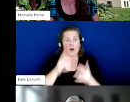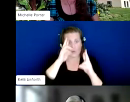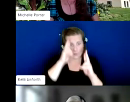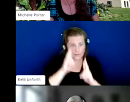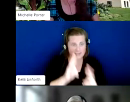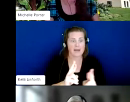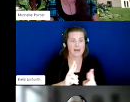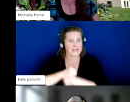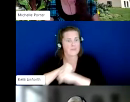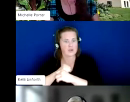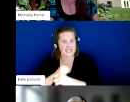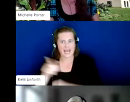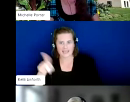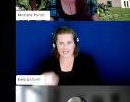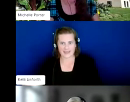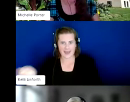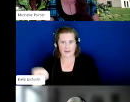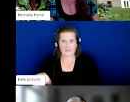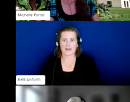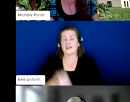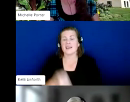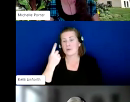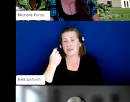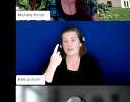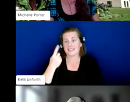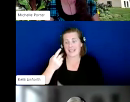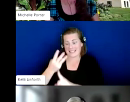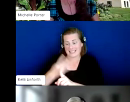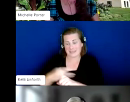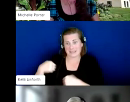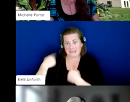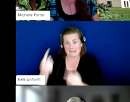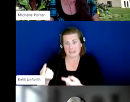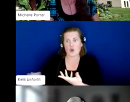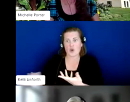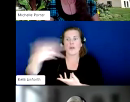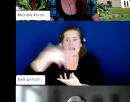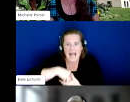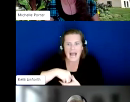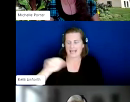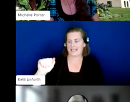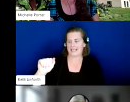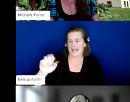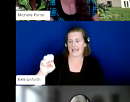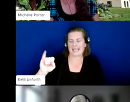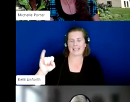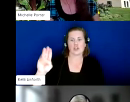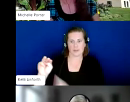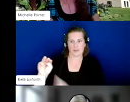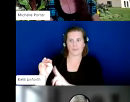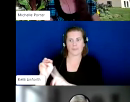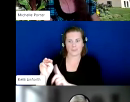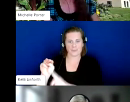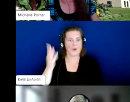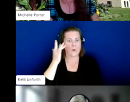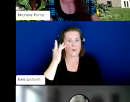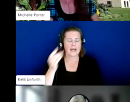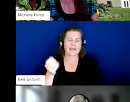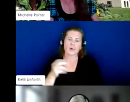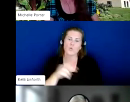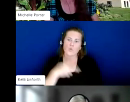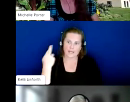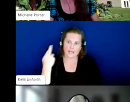lately, I guess in the last 6 months or so, to include ageism because it's such an underlying risk factor for abuse.